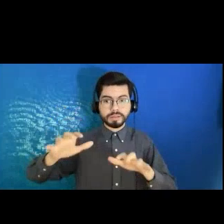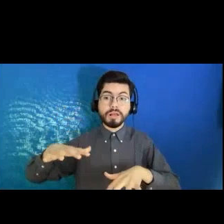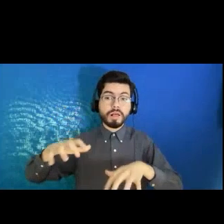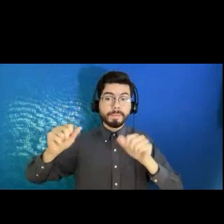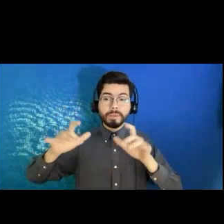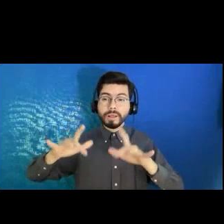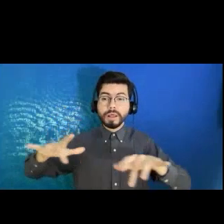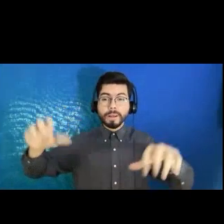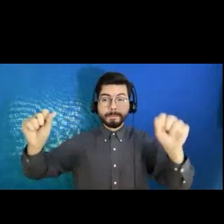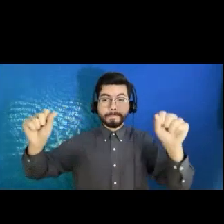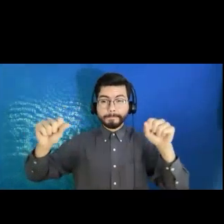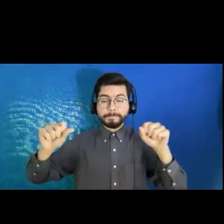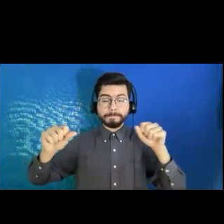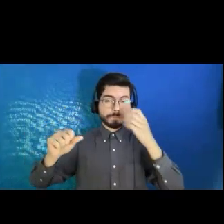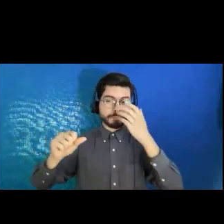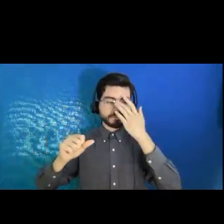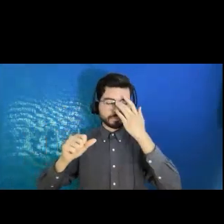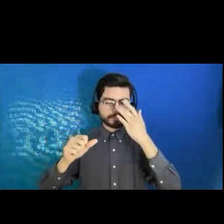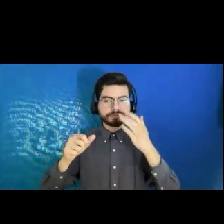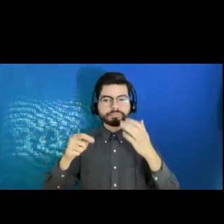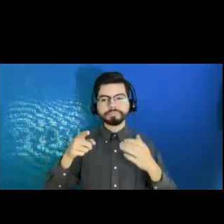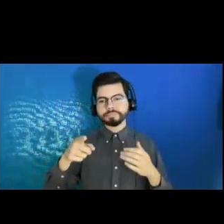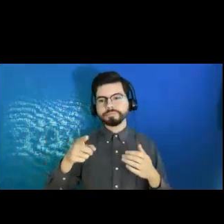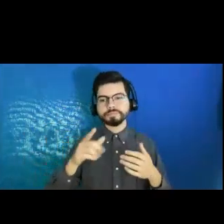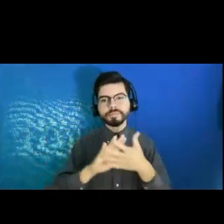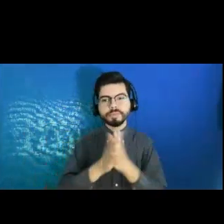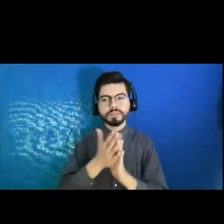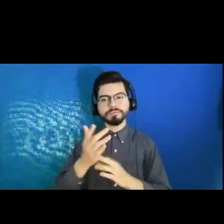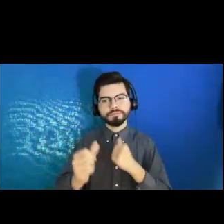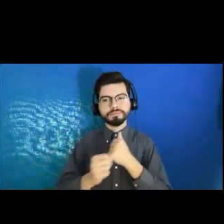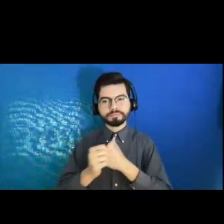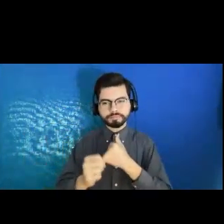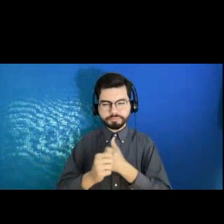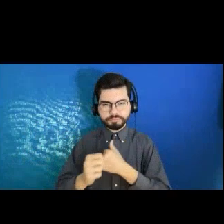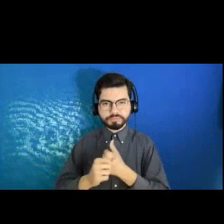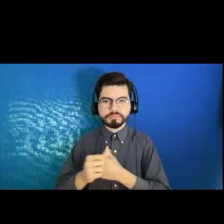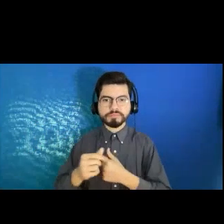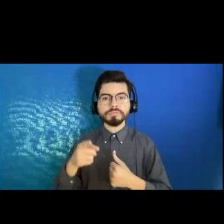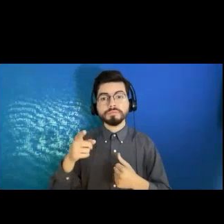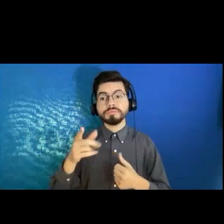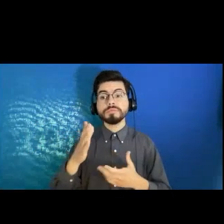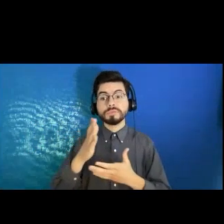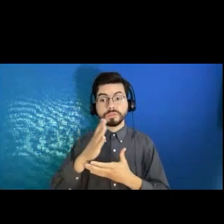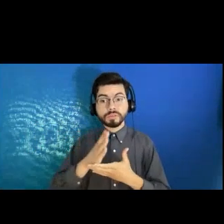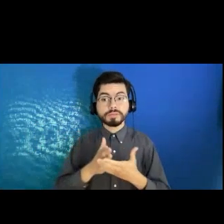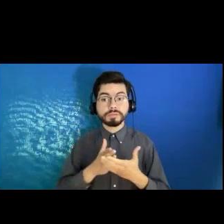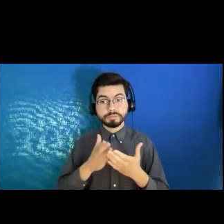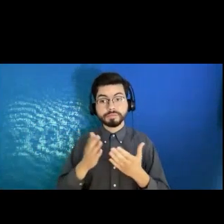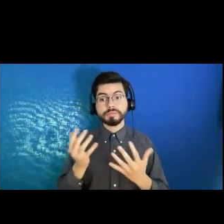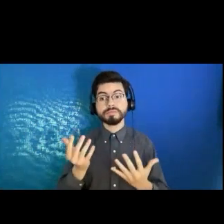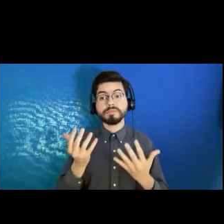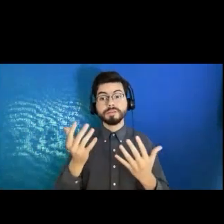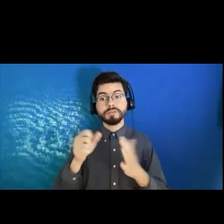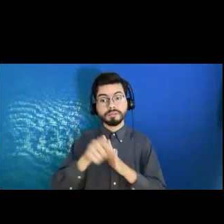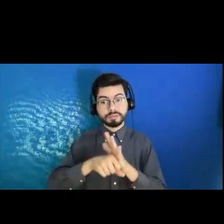is a decoupling of some of our traditional fire season indicators and what we might expect.